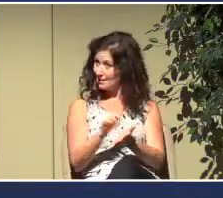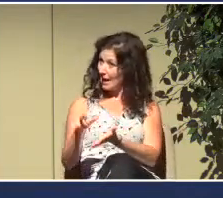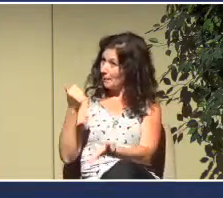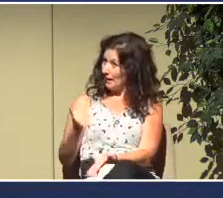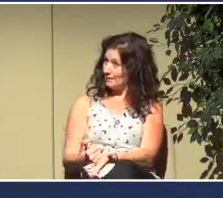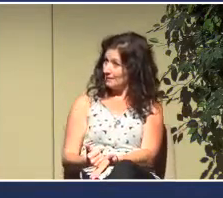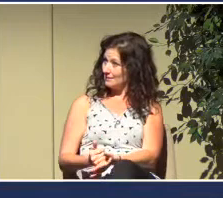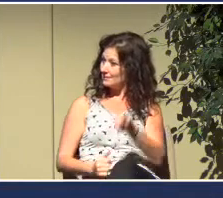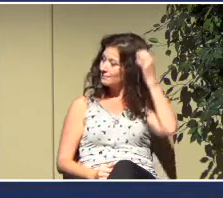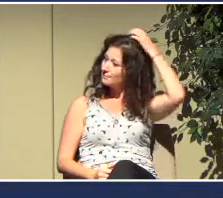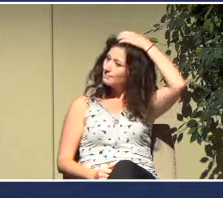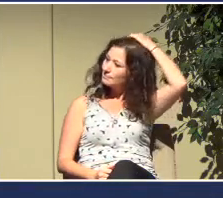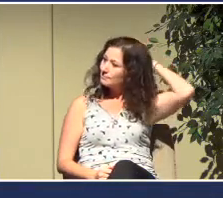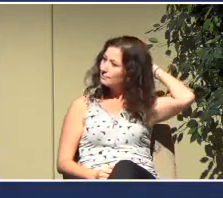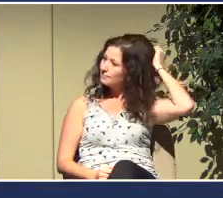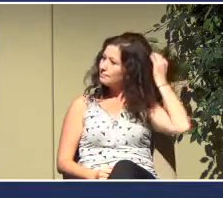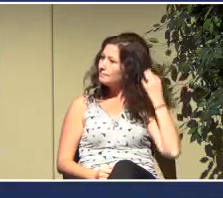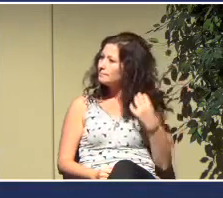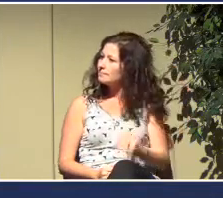All right, let's pray.